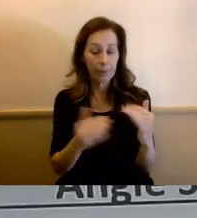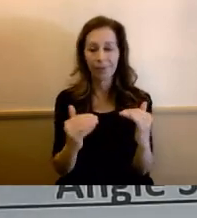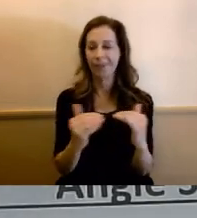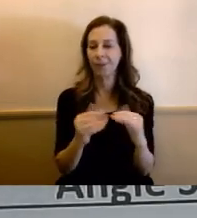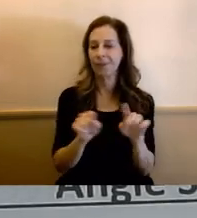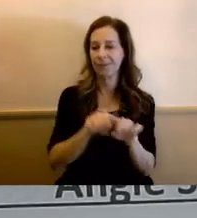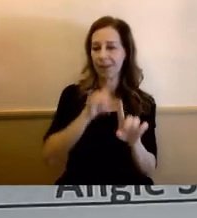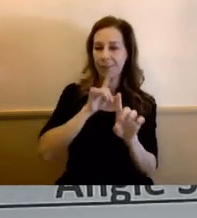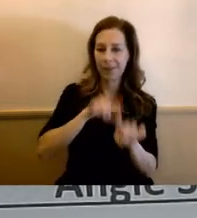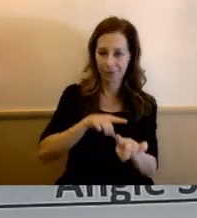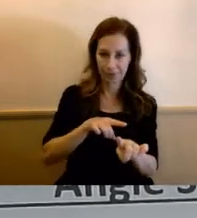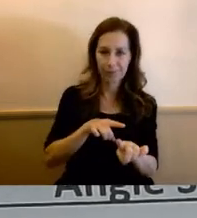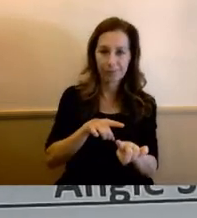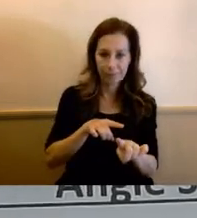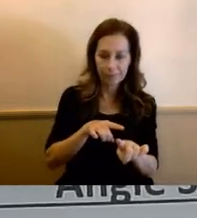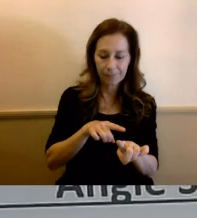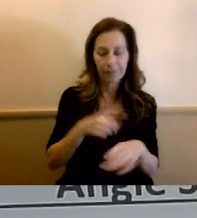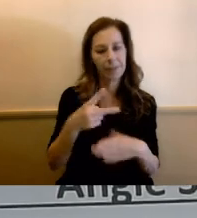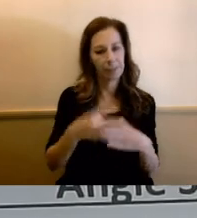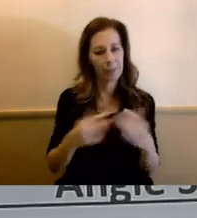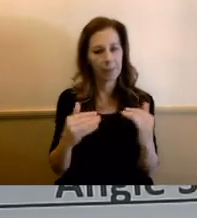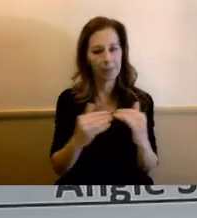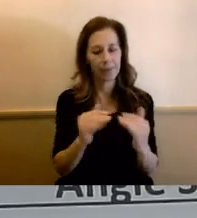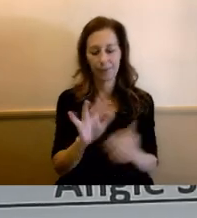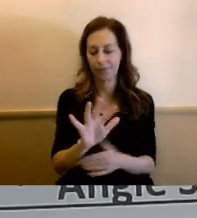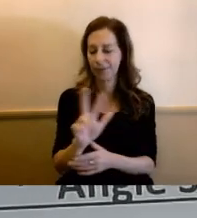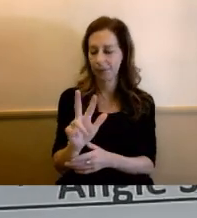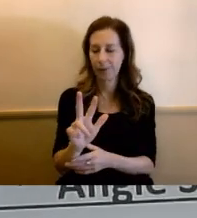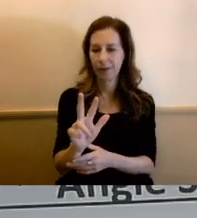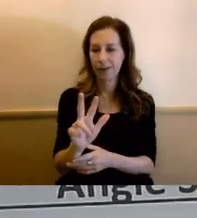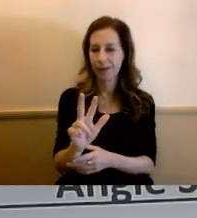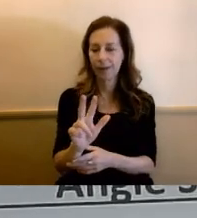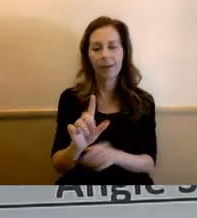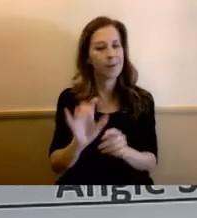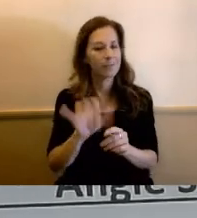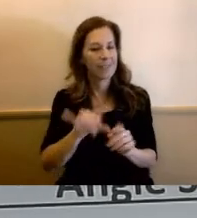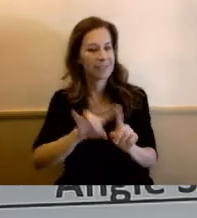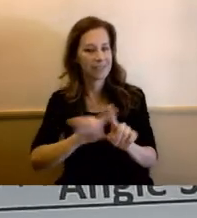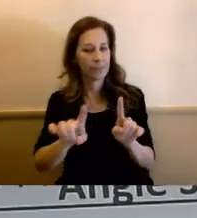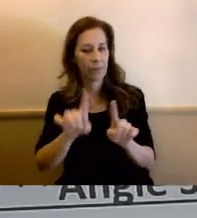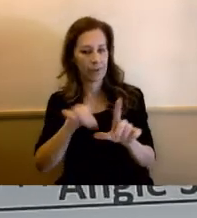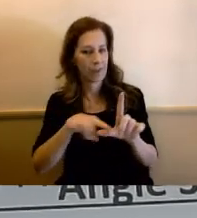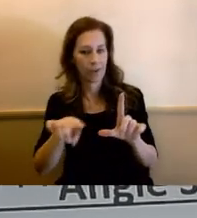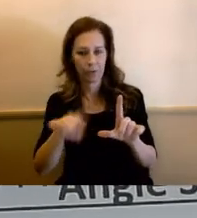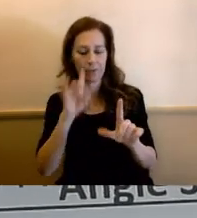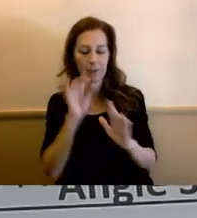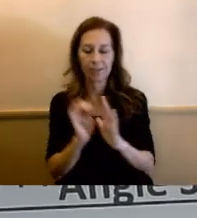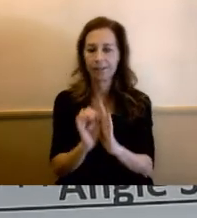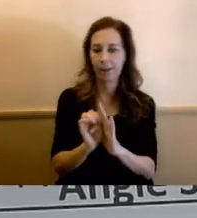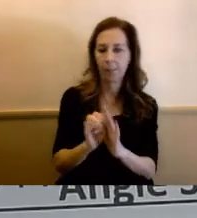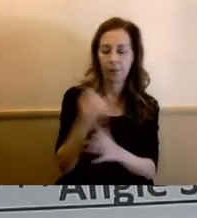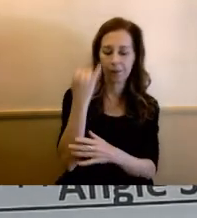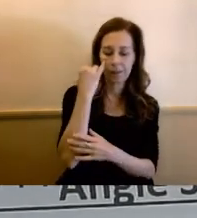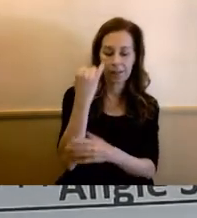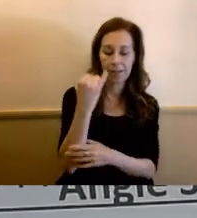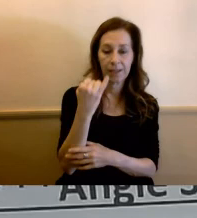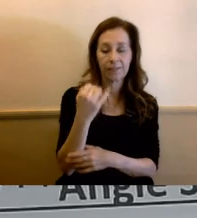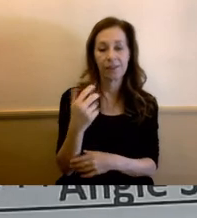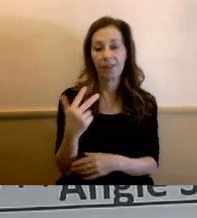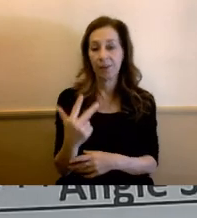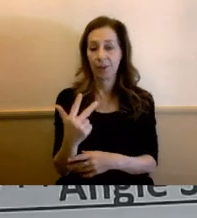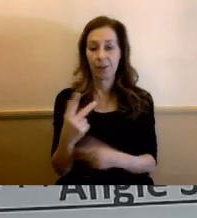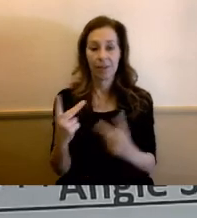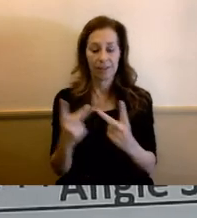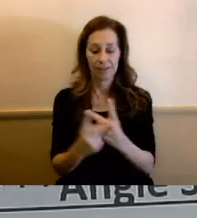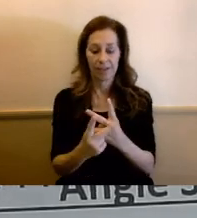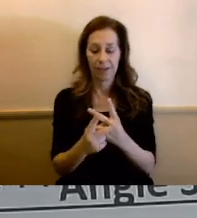They would both equal 53, but they're different angles. For example, if I do 3 times